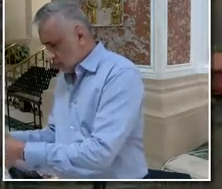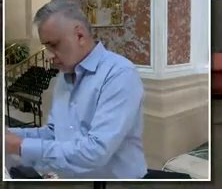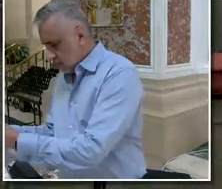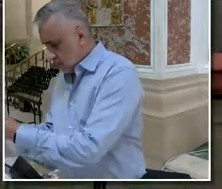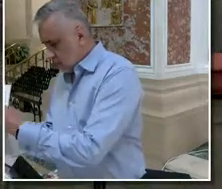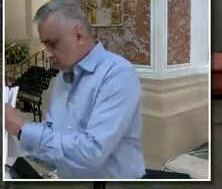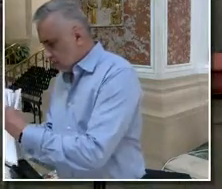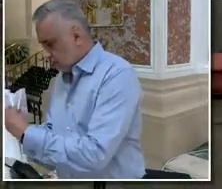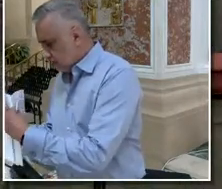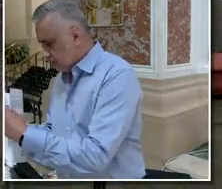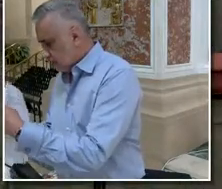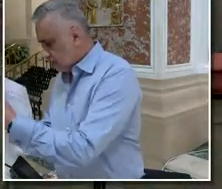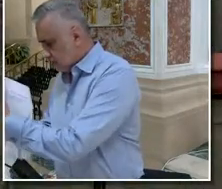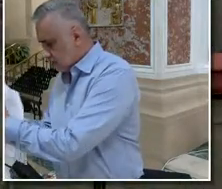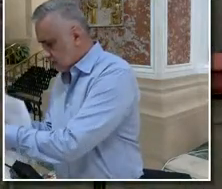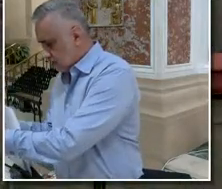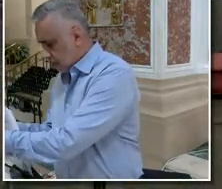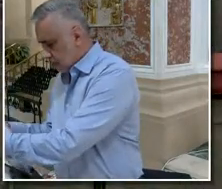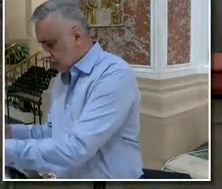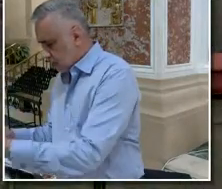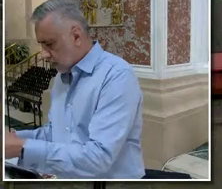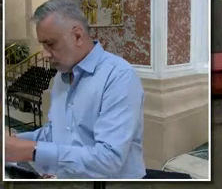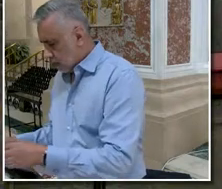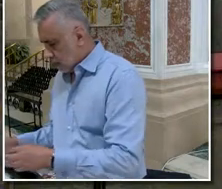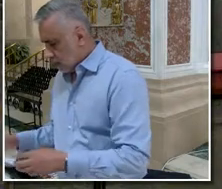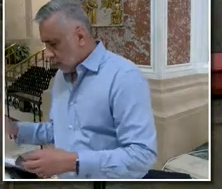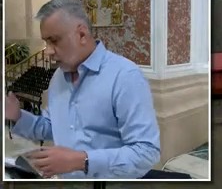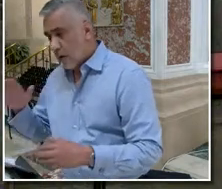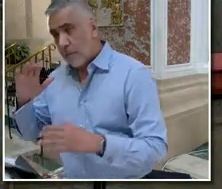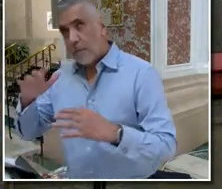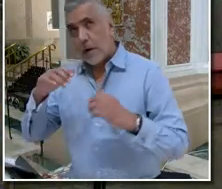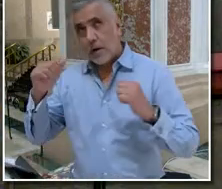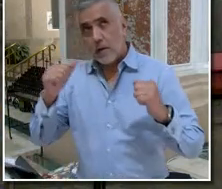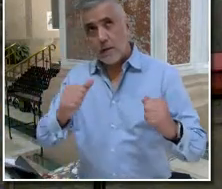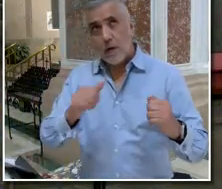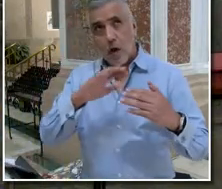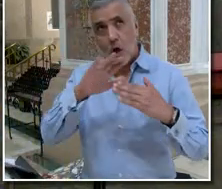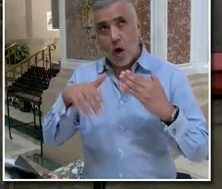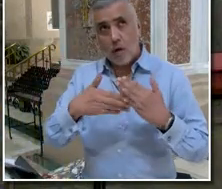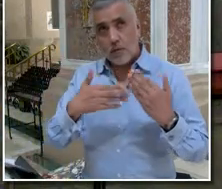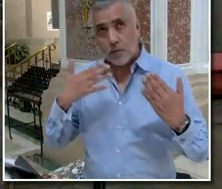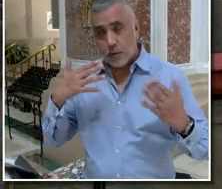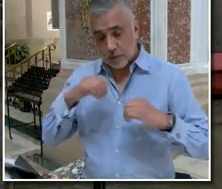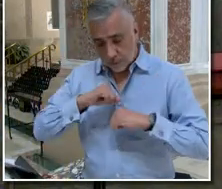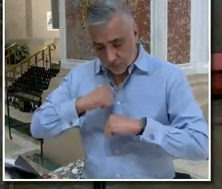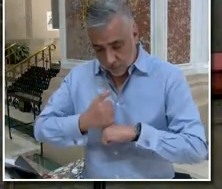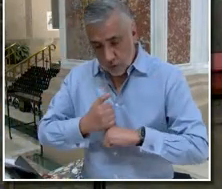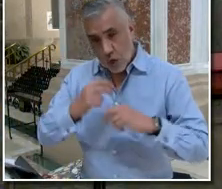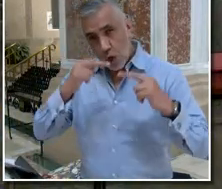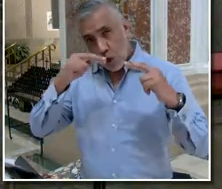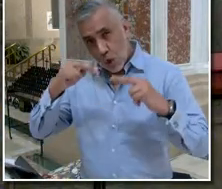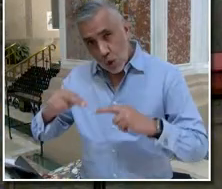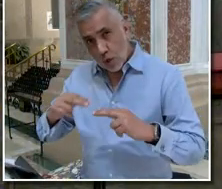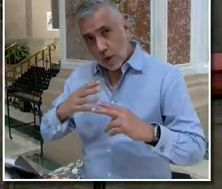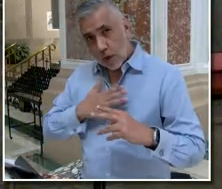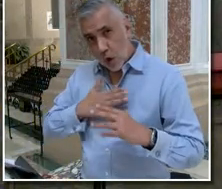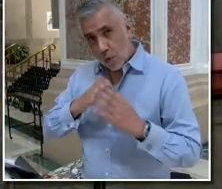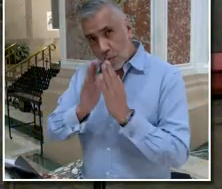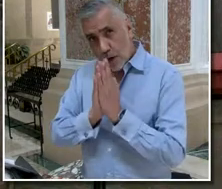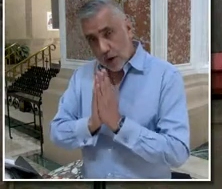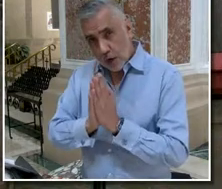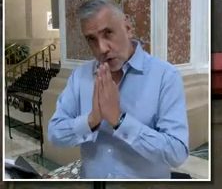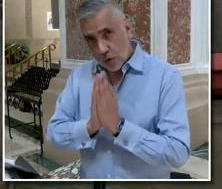Almighty ever-living God, by whose decree all things are founded, look with favor on our